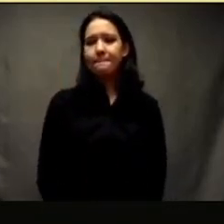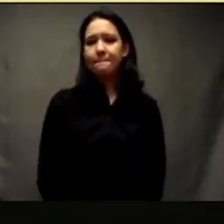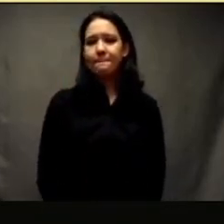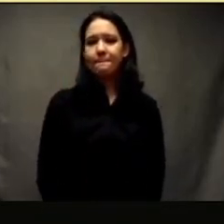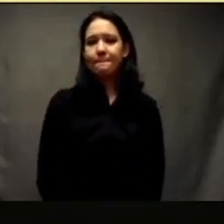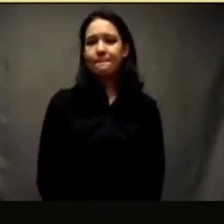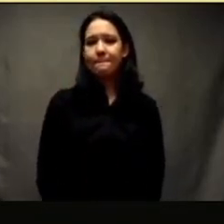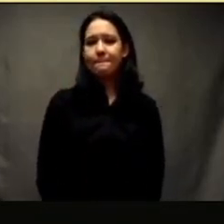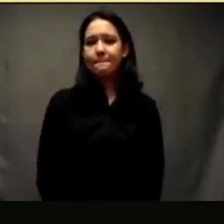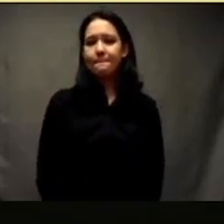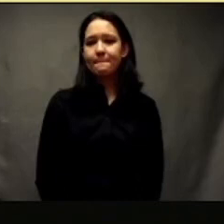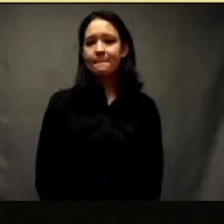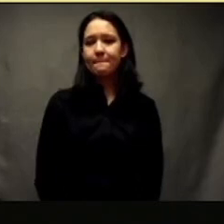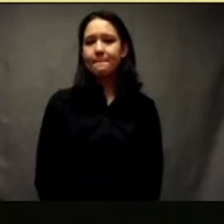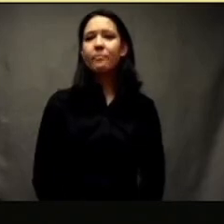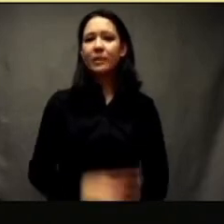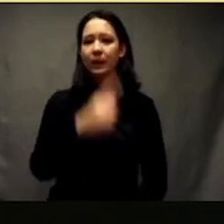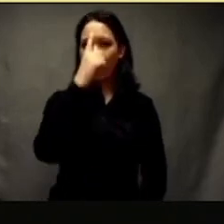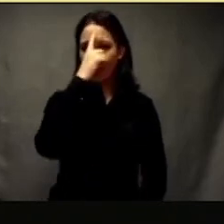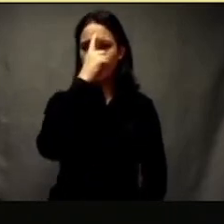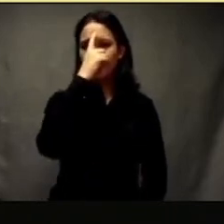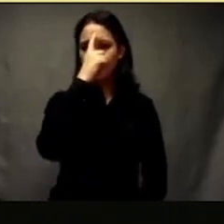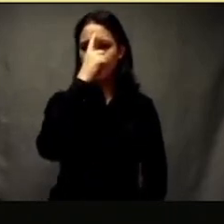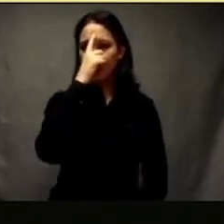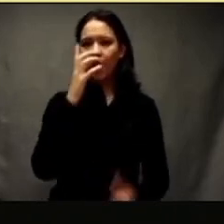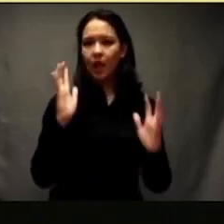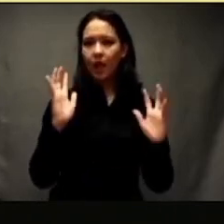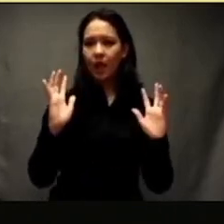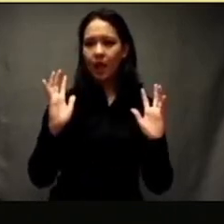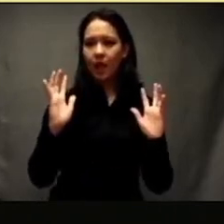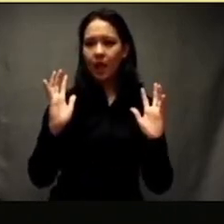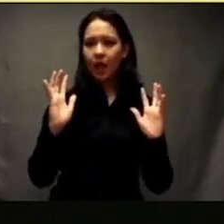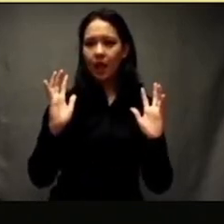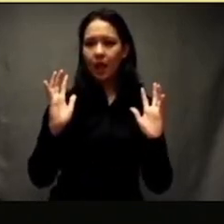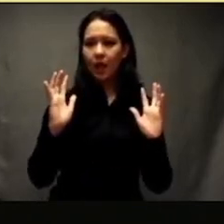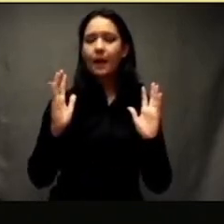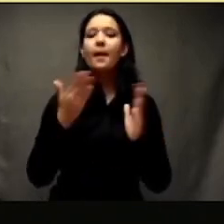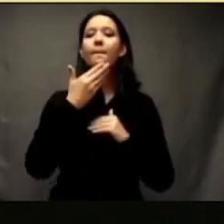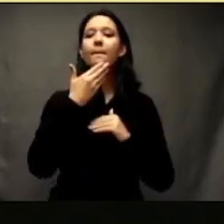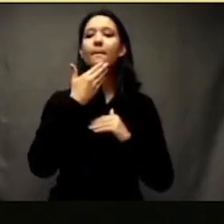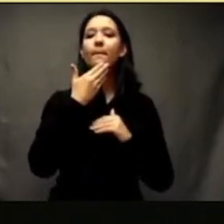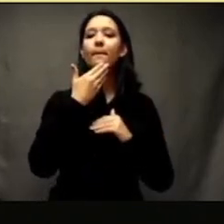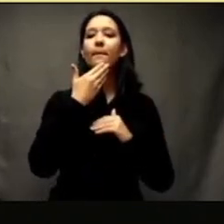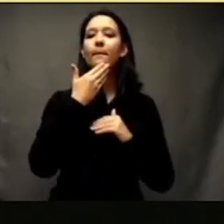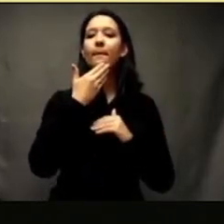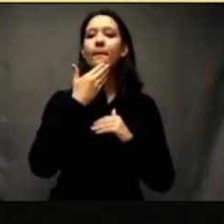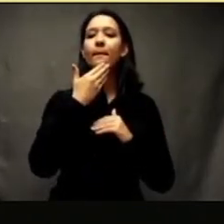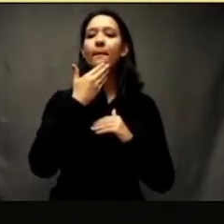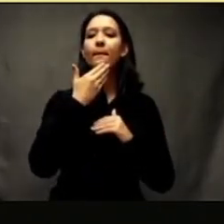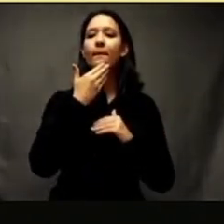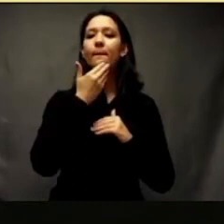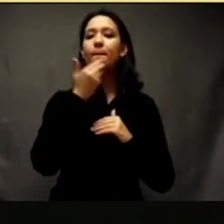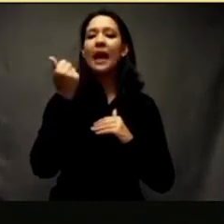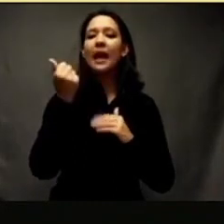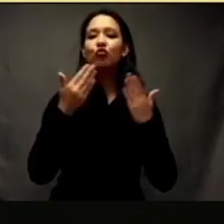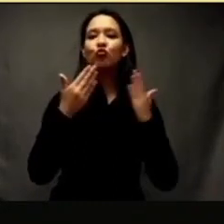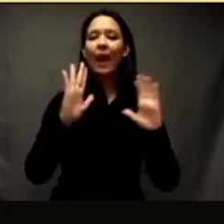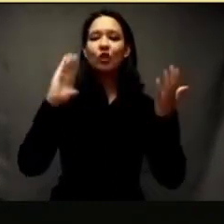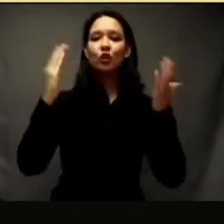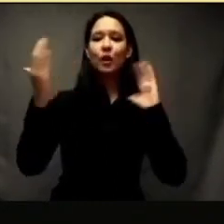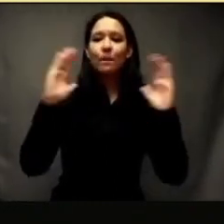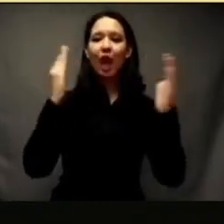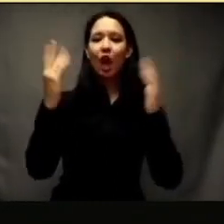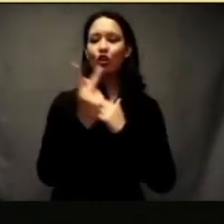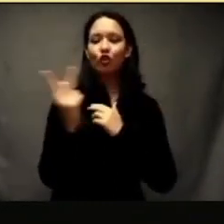I think we got all the, is there the best way to compare the two interfaces,